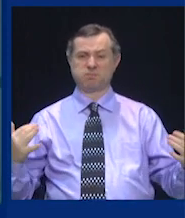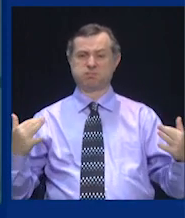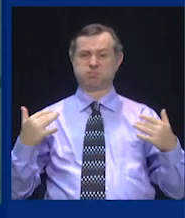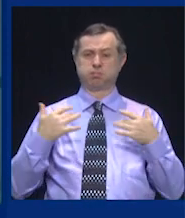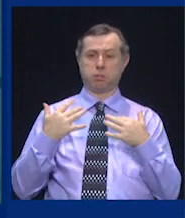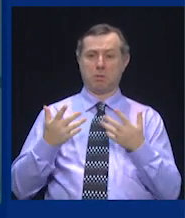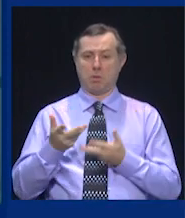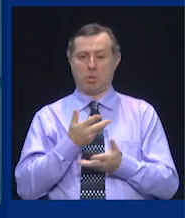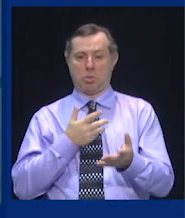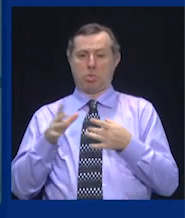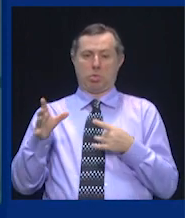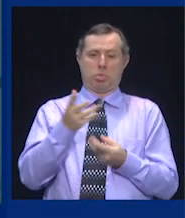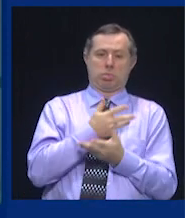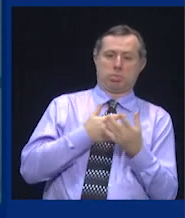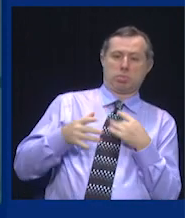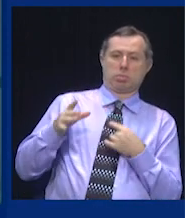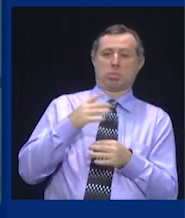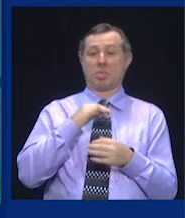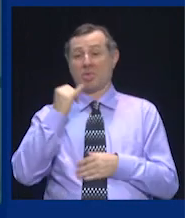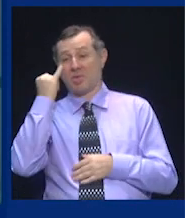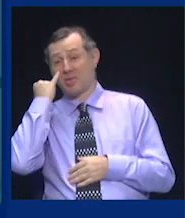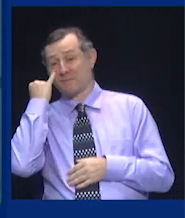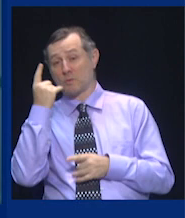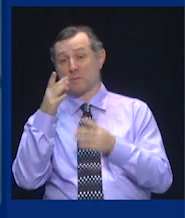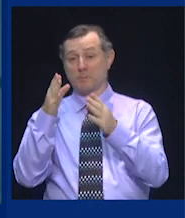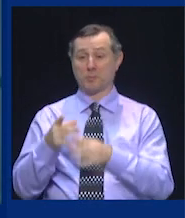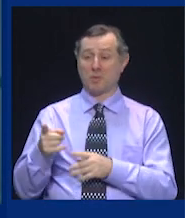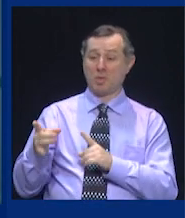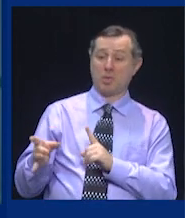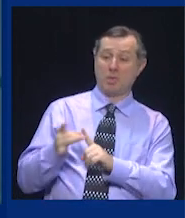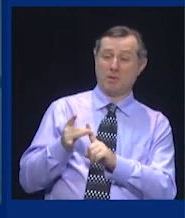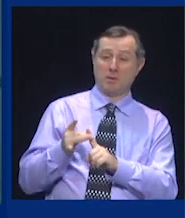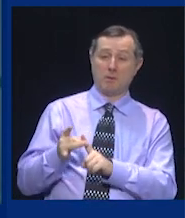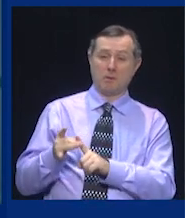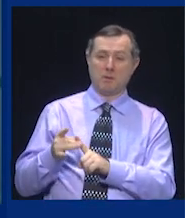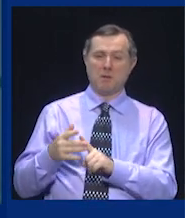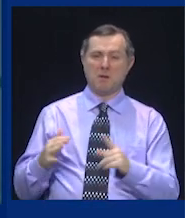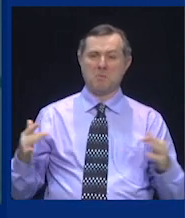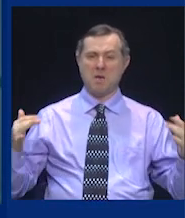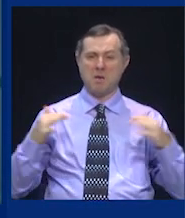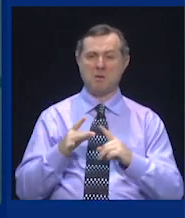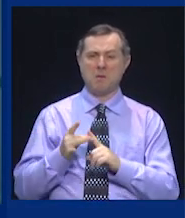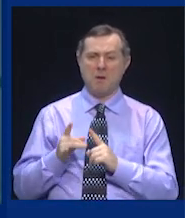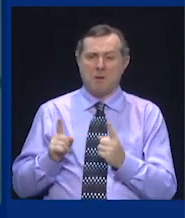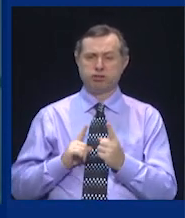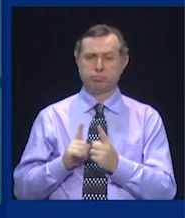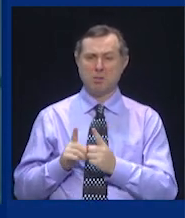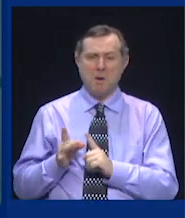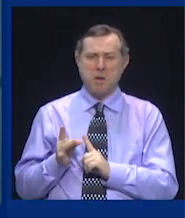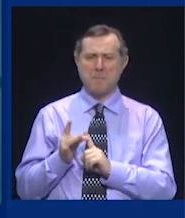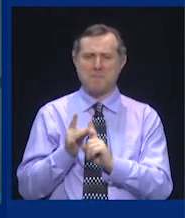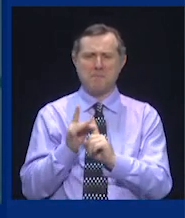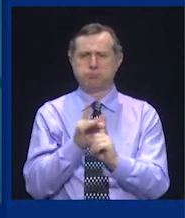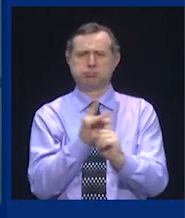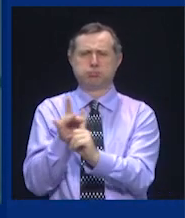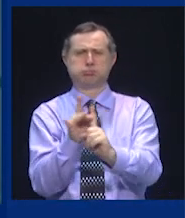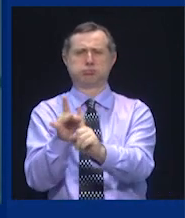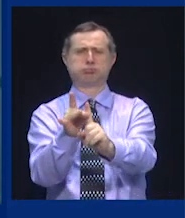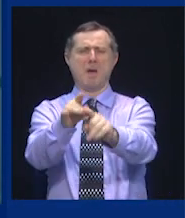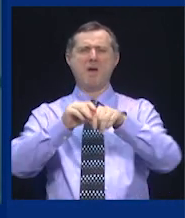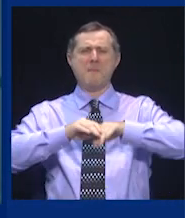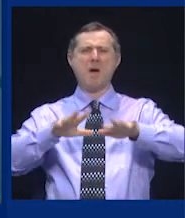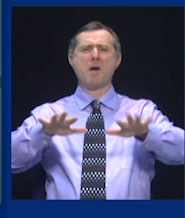the places where one person can infect literally dozens in the course of a day. And I